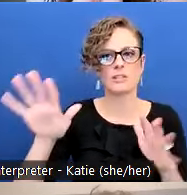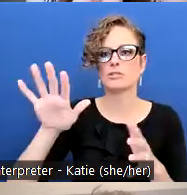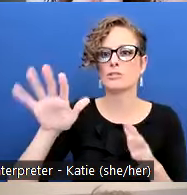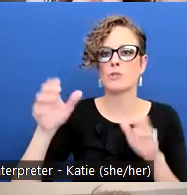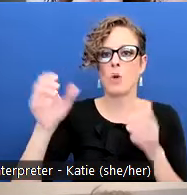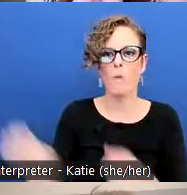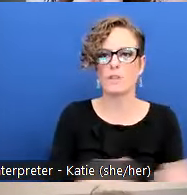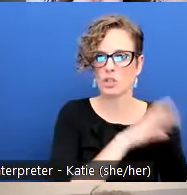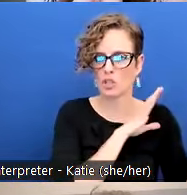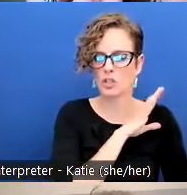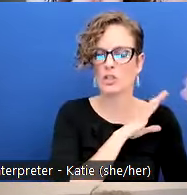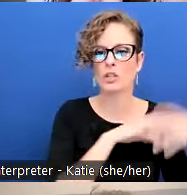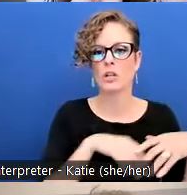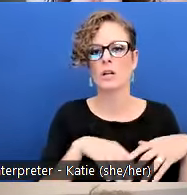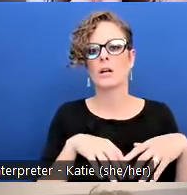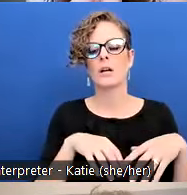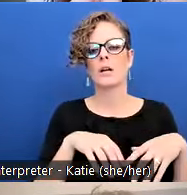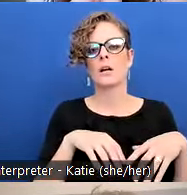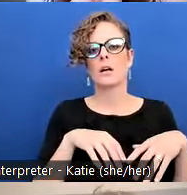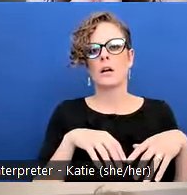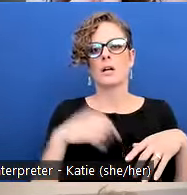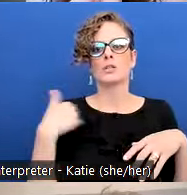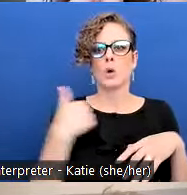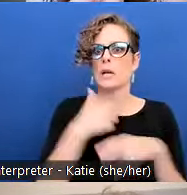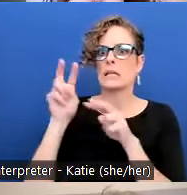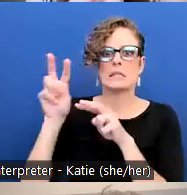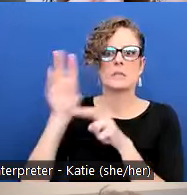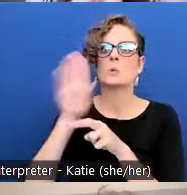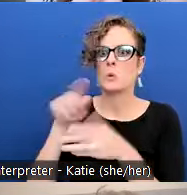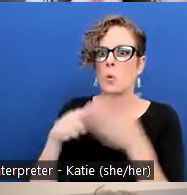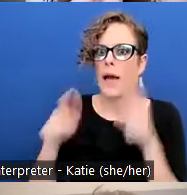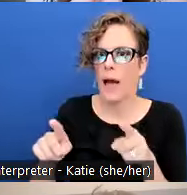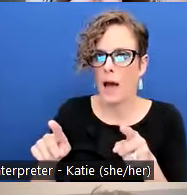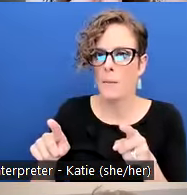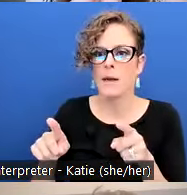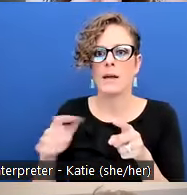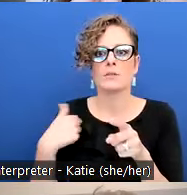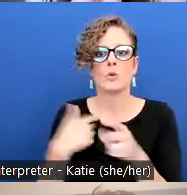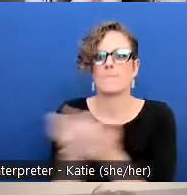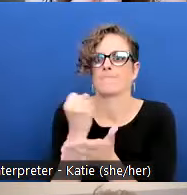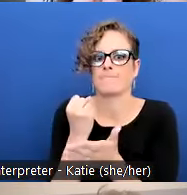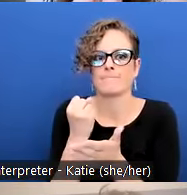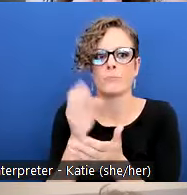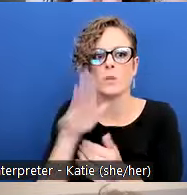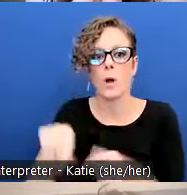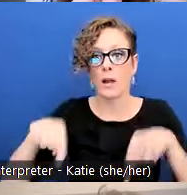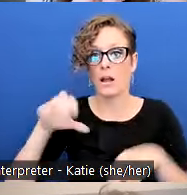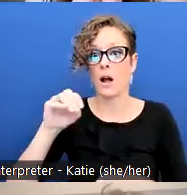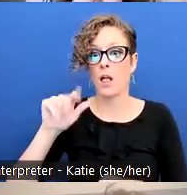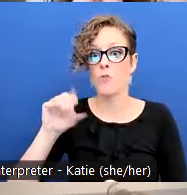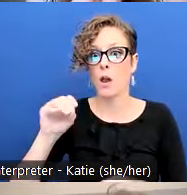abortion is still legal in the state of Colorado. The overturning of Roe v. Wade has not immediately changed anything